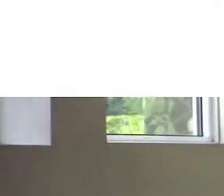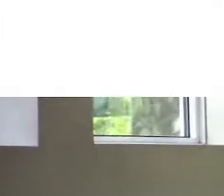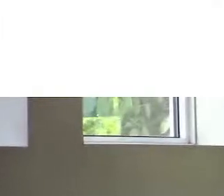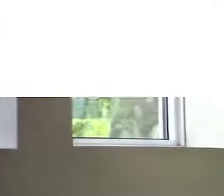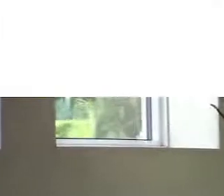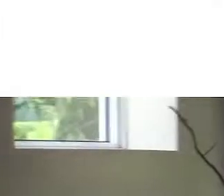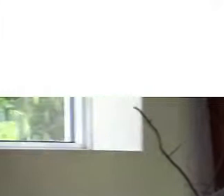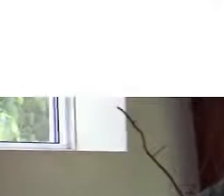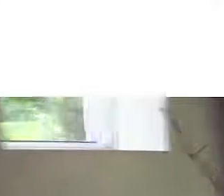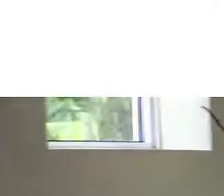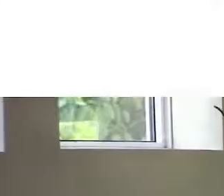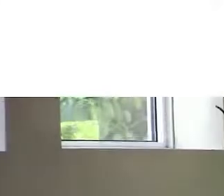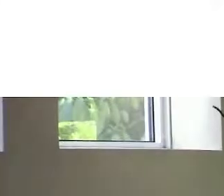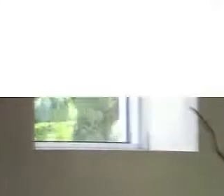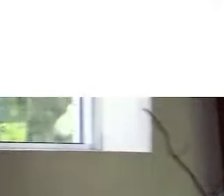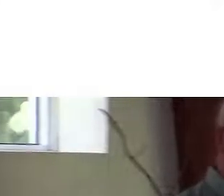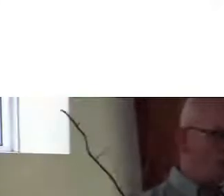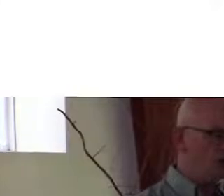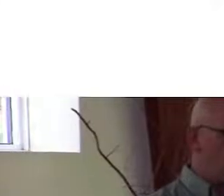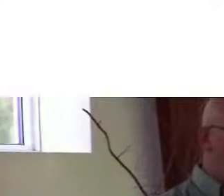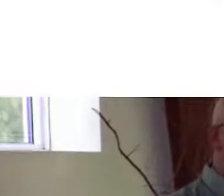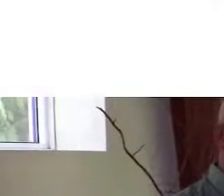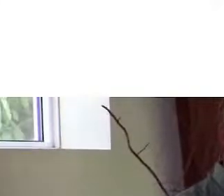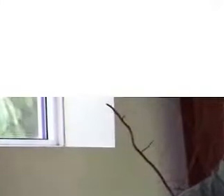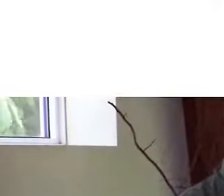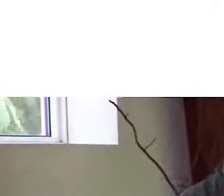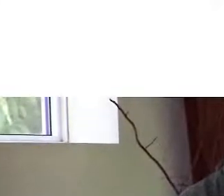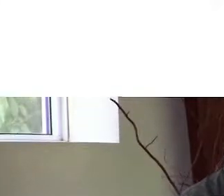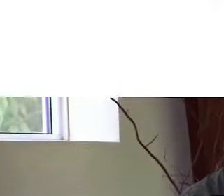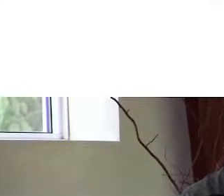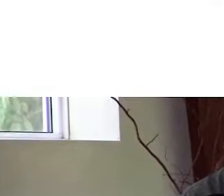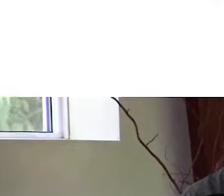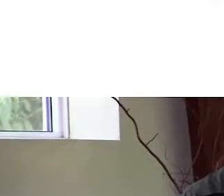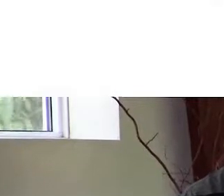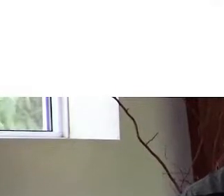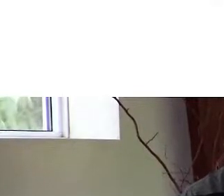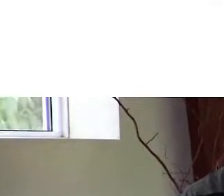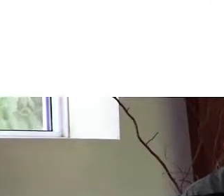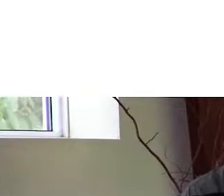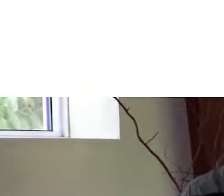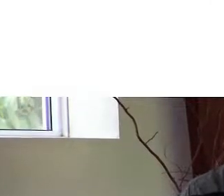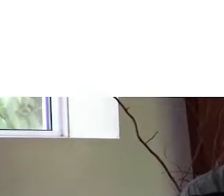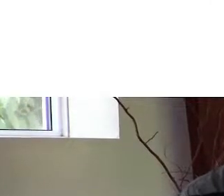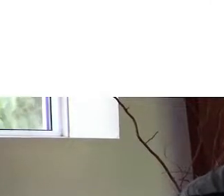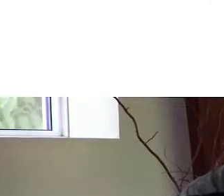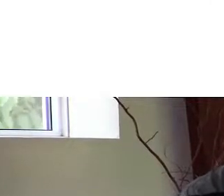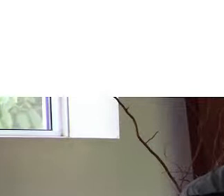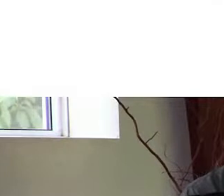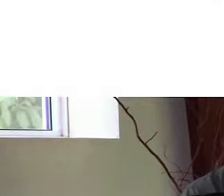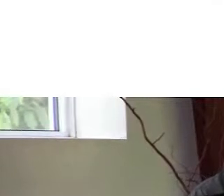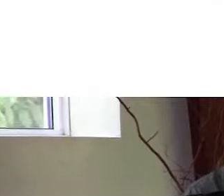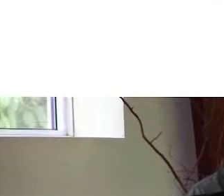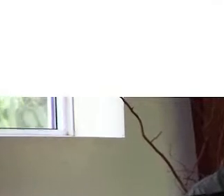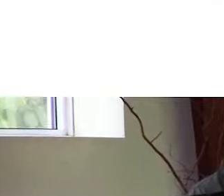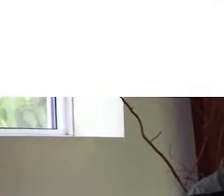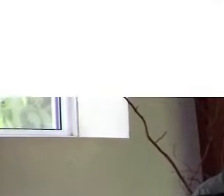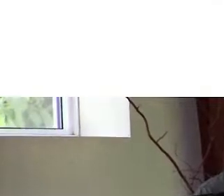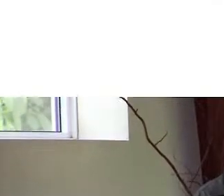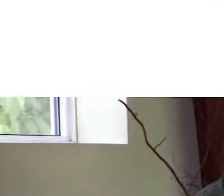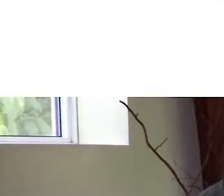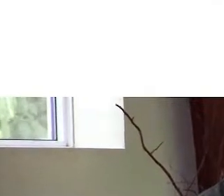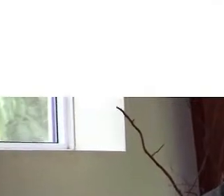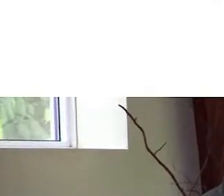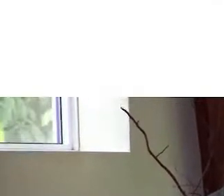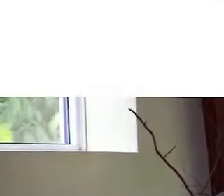Though below me I feel no motion, standing on